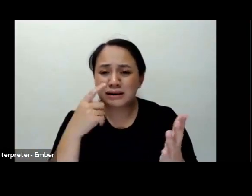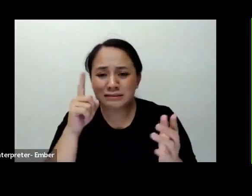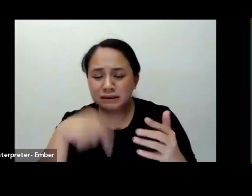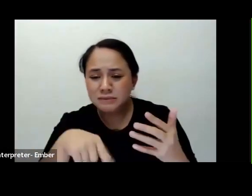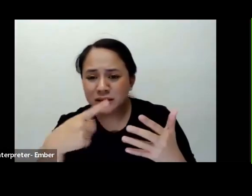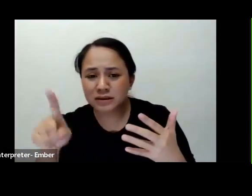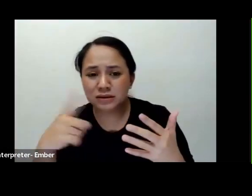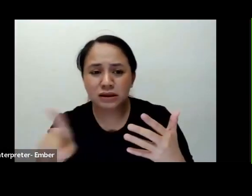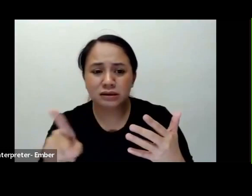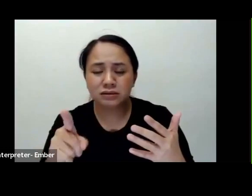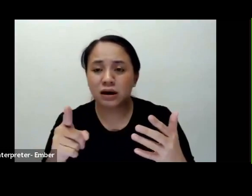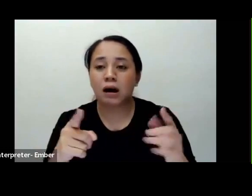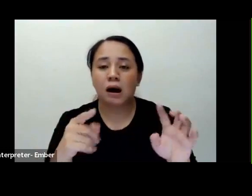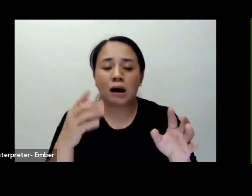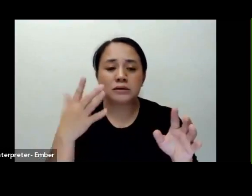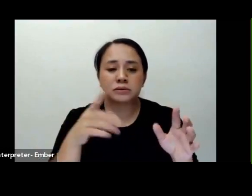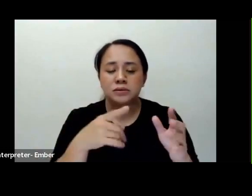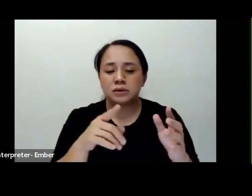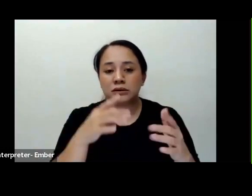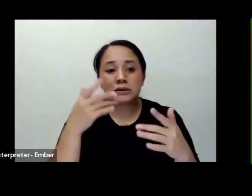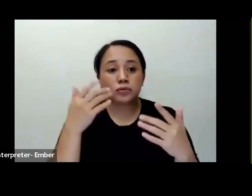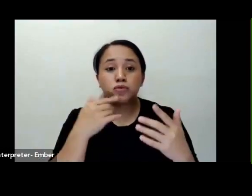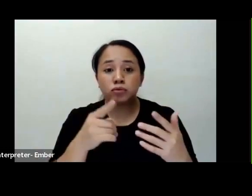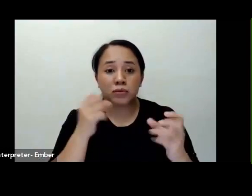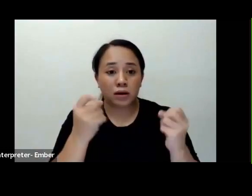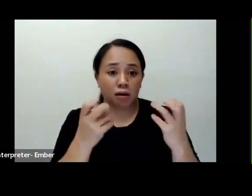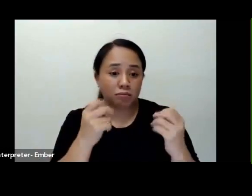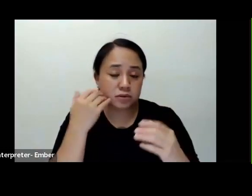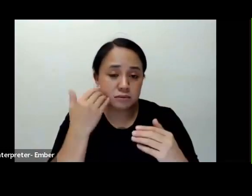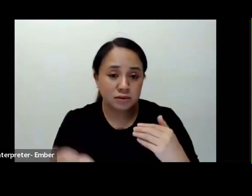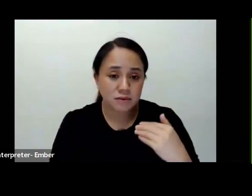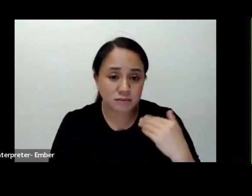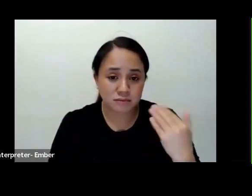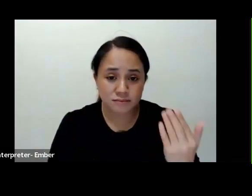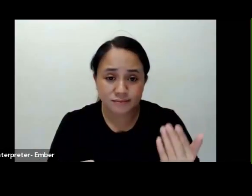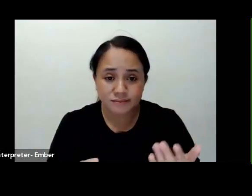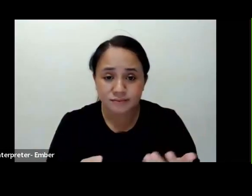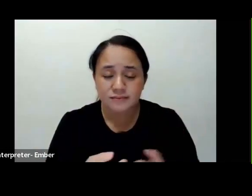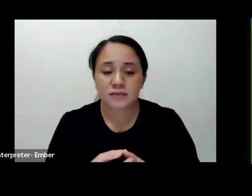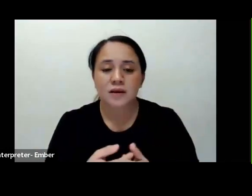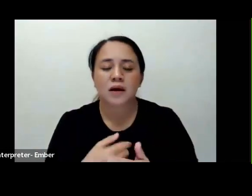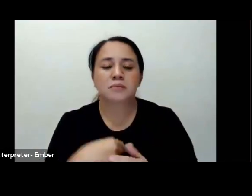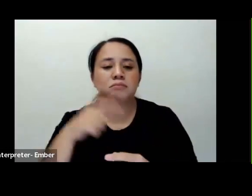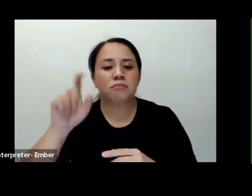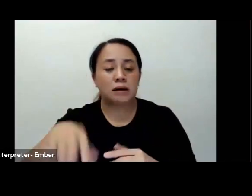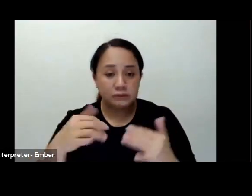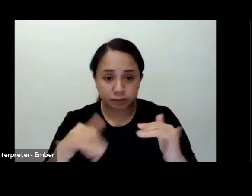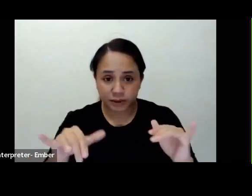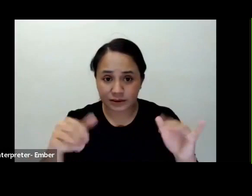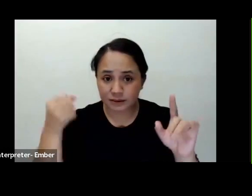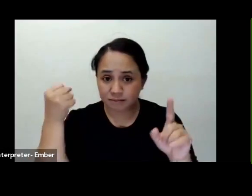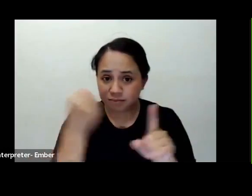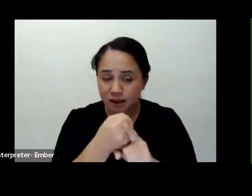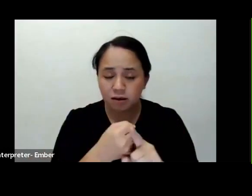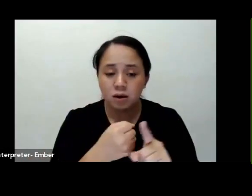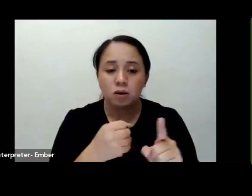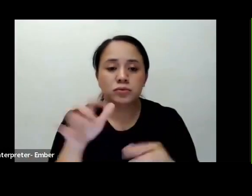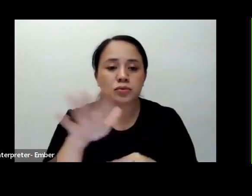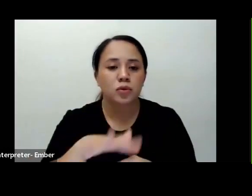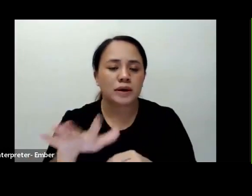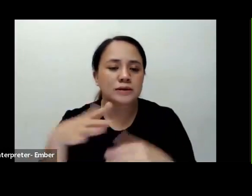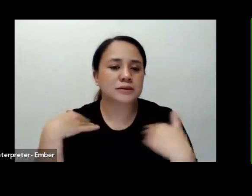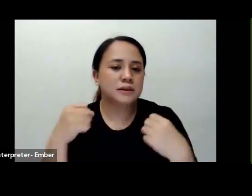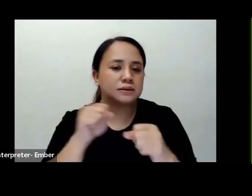other causes? And that should also impact on the local health